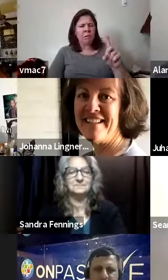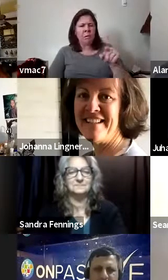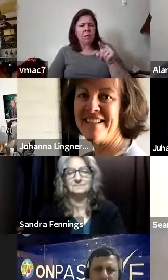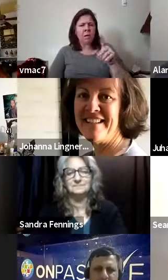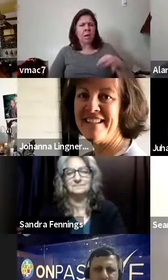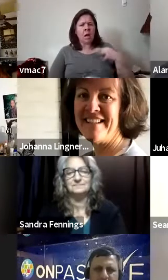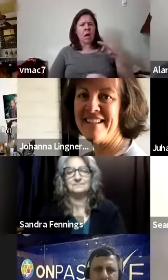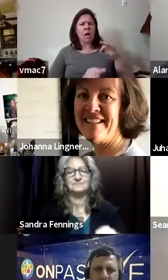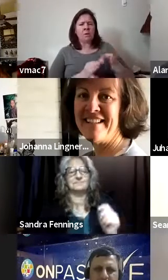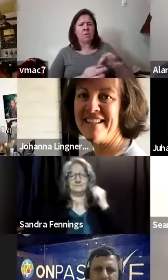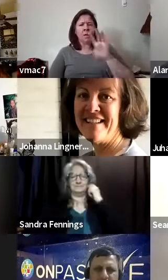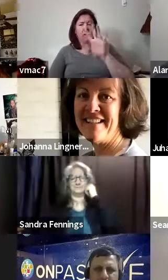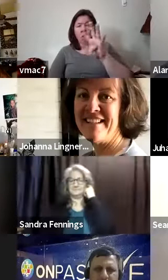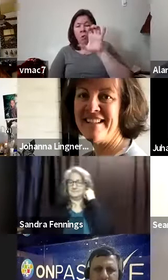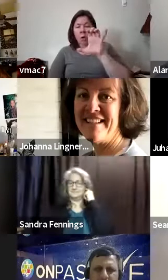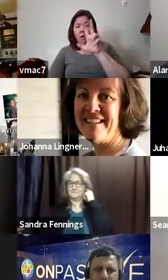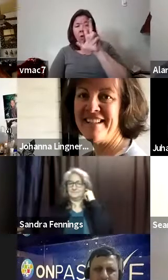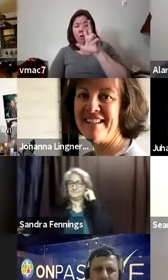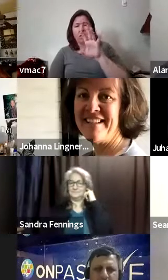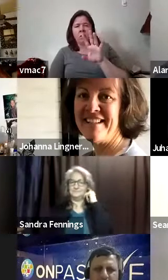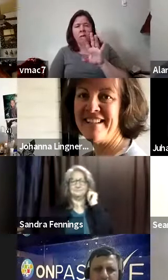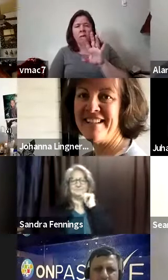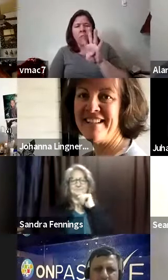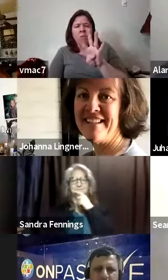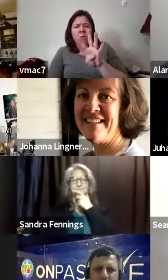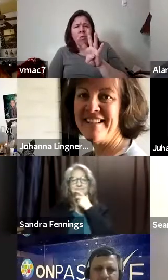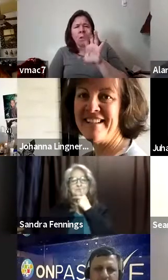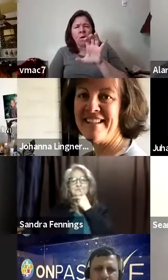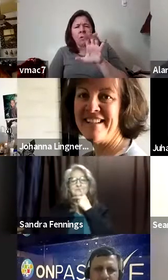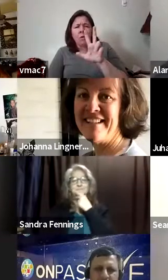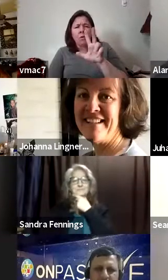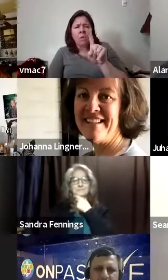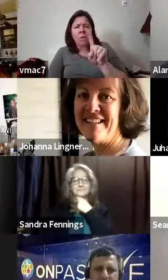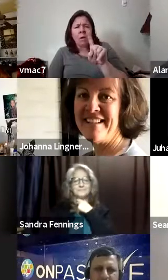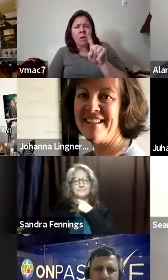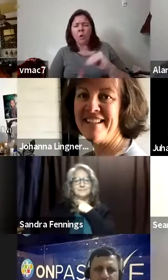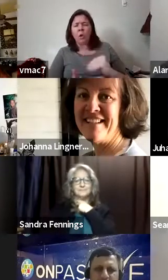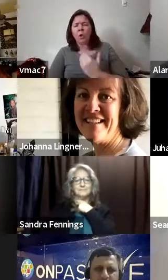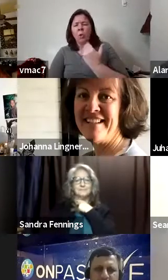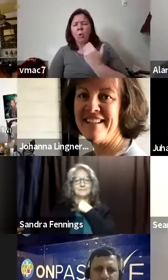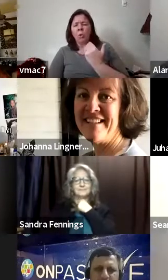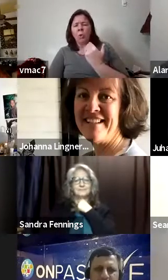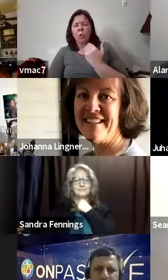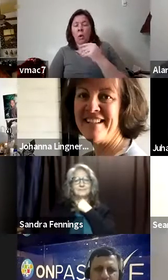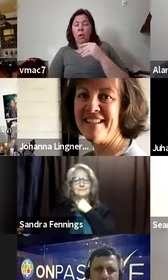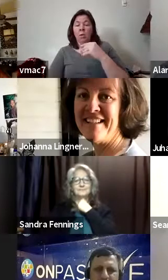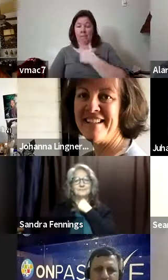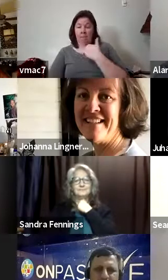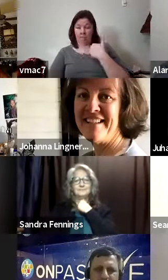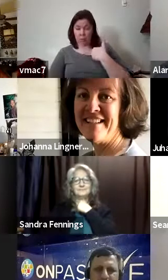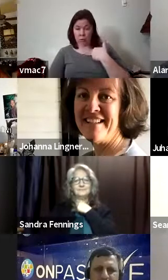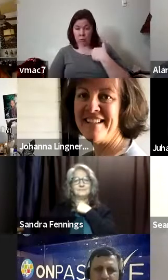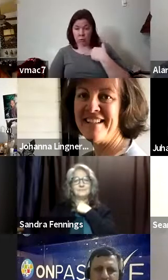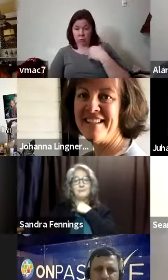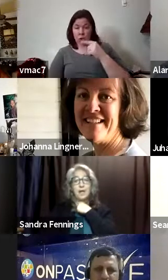update, 430, is it 431? That's what I'm reading, yeah? 431 at this point, Jacob. I'm not sure what you